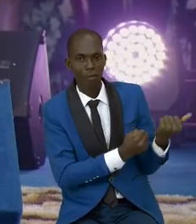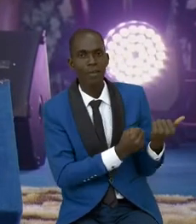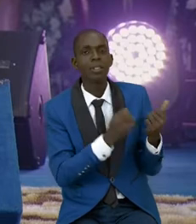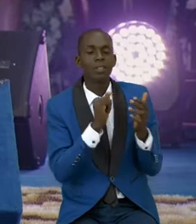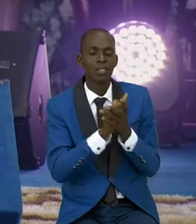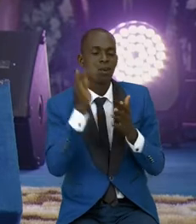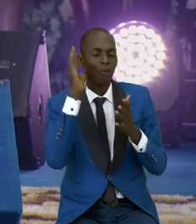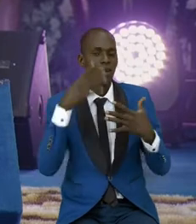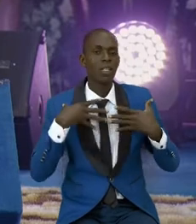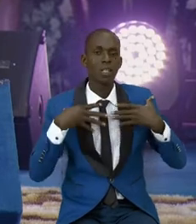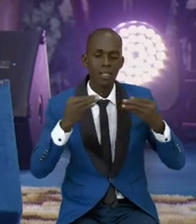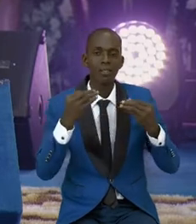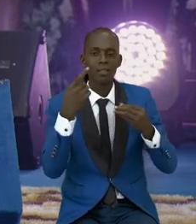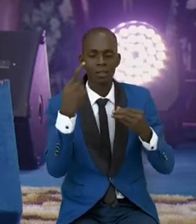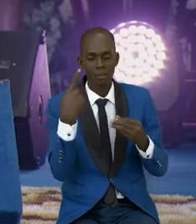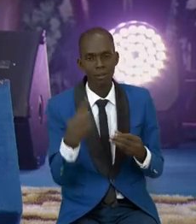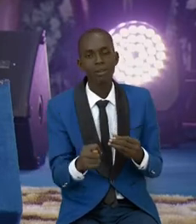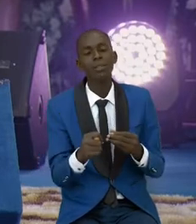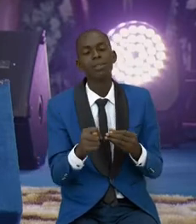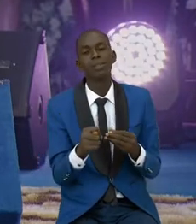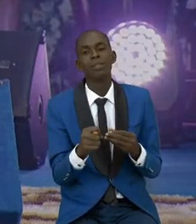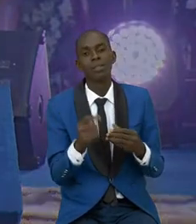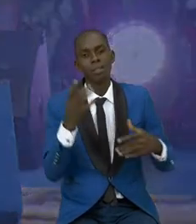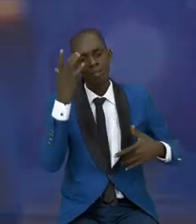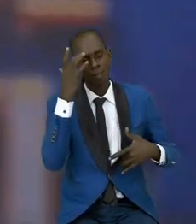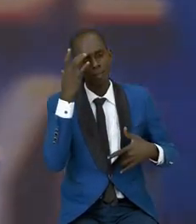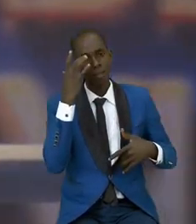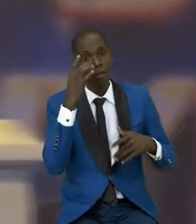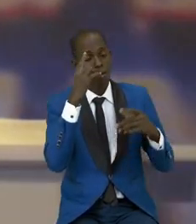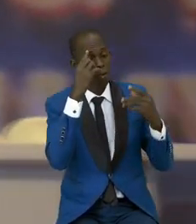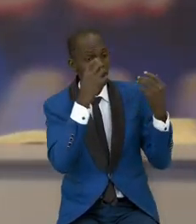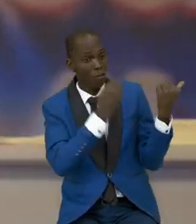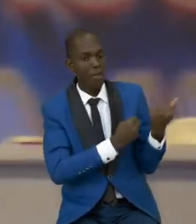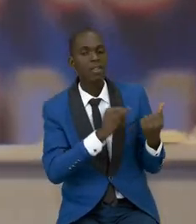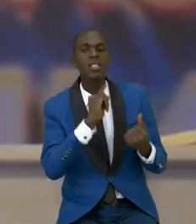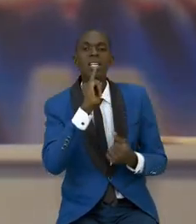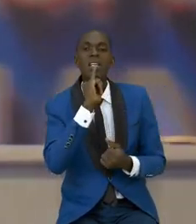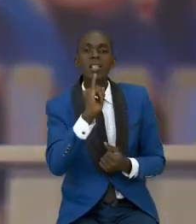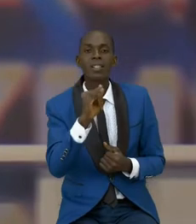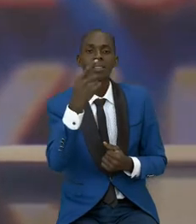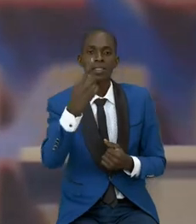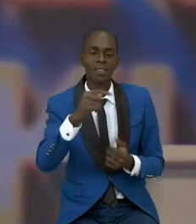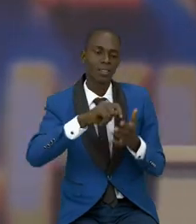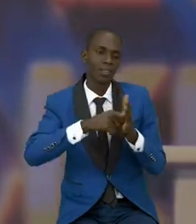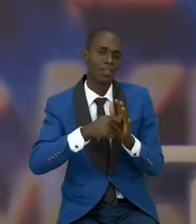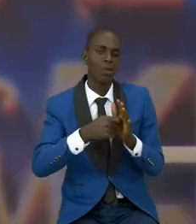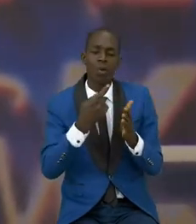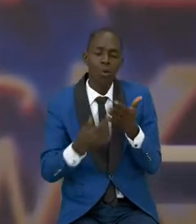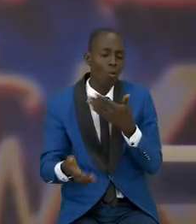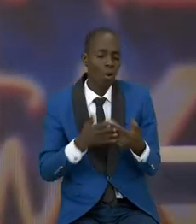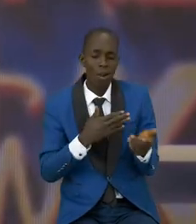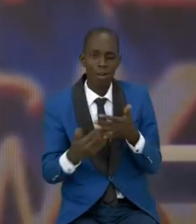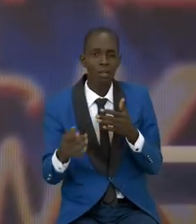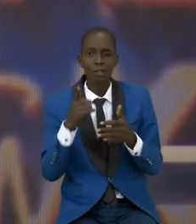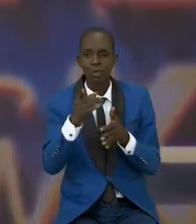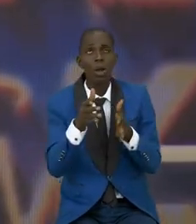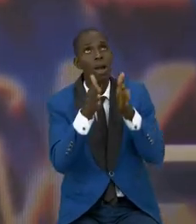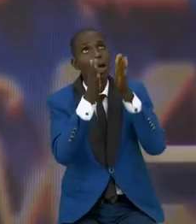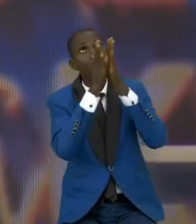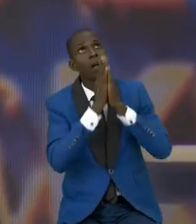key. What kind of prayer? Whatsoever you ask in my name, that I